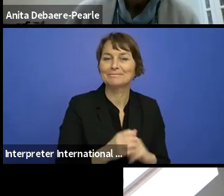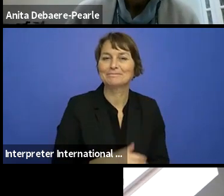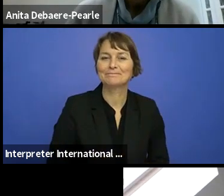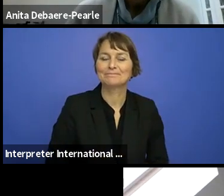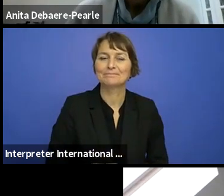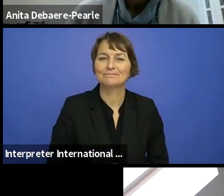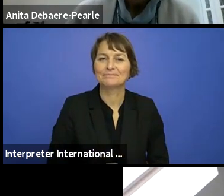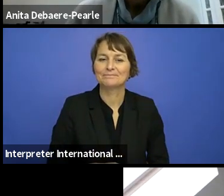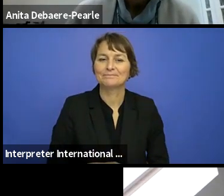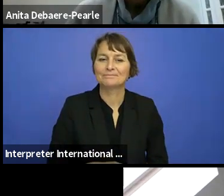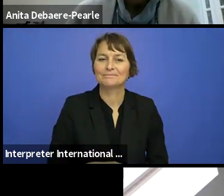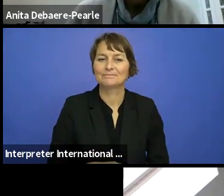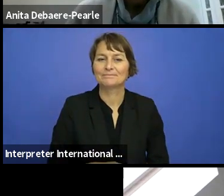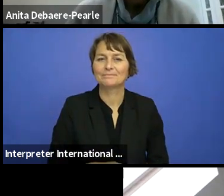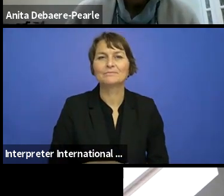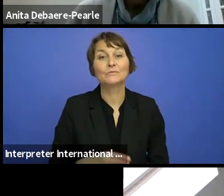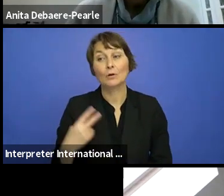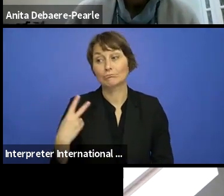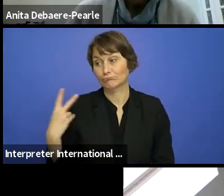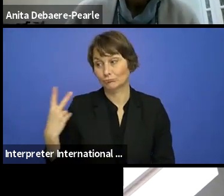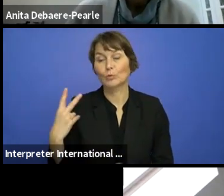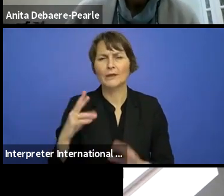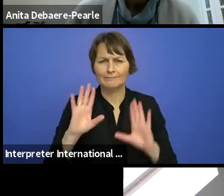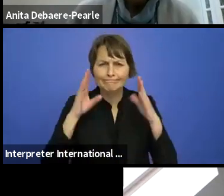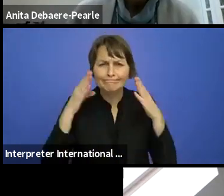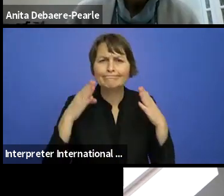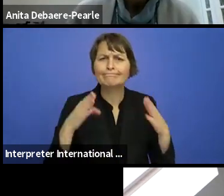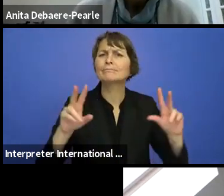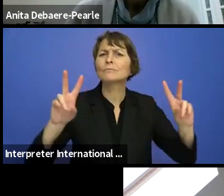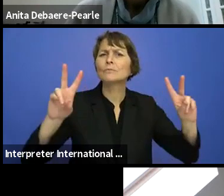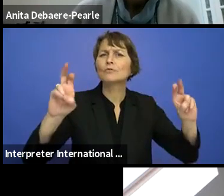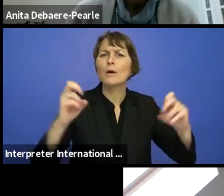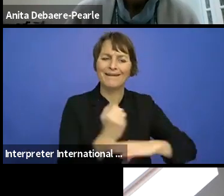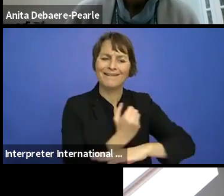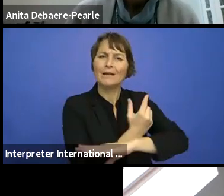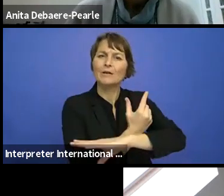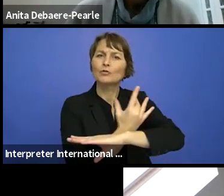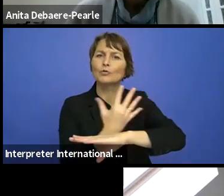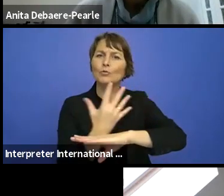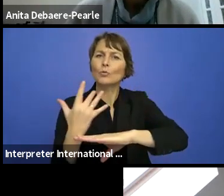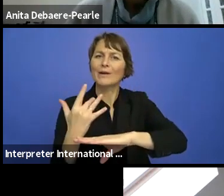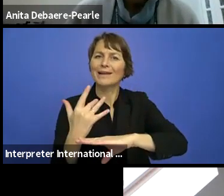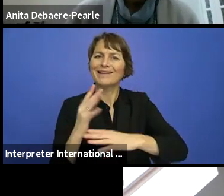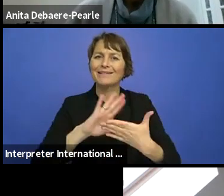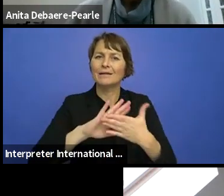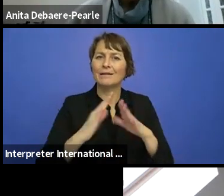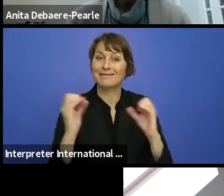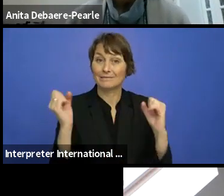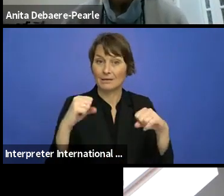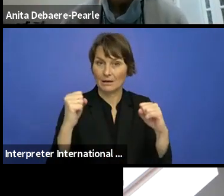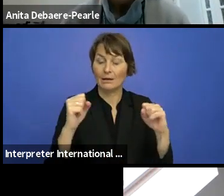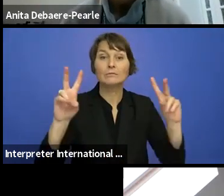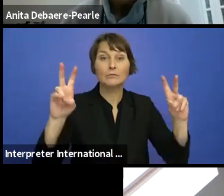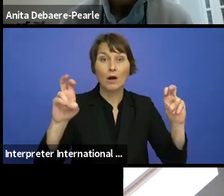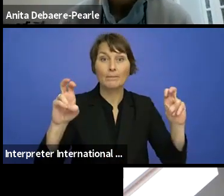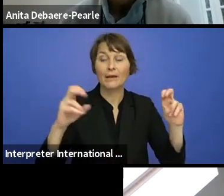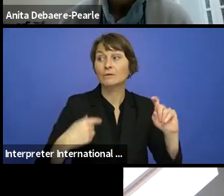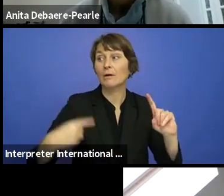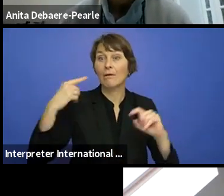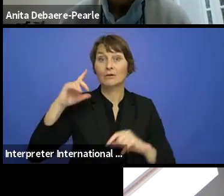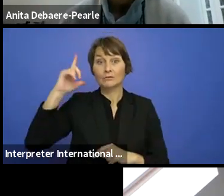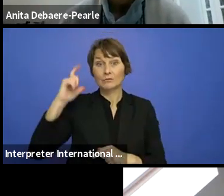we have worked on the Green Deal issues since the beginning of our mandate. And today at the